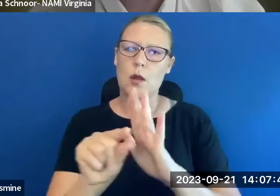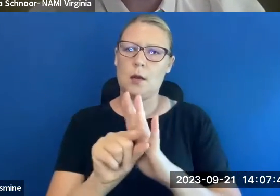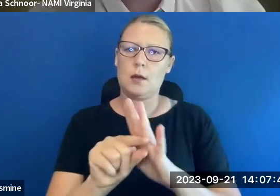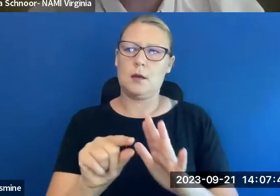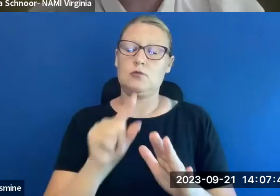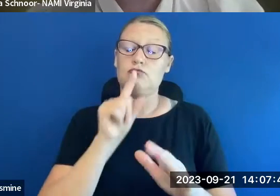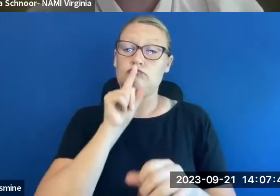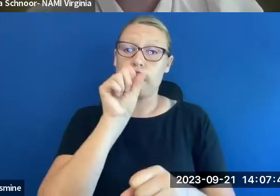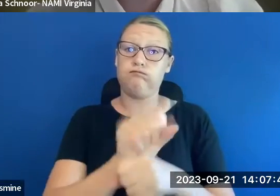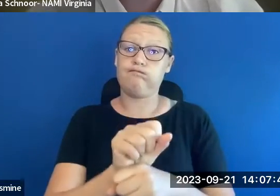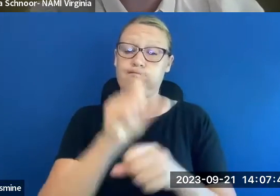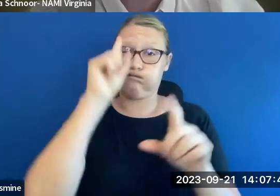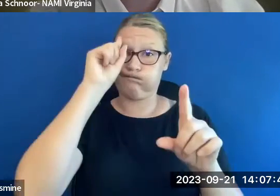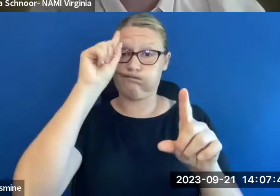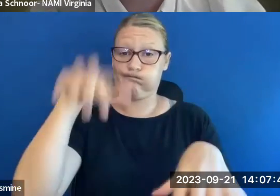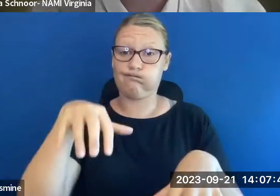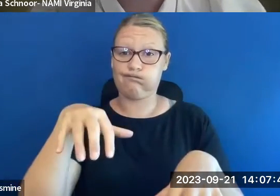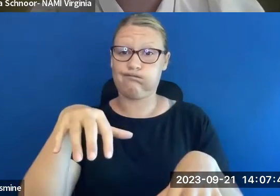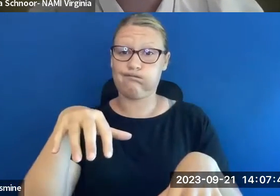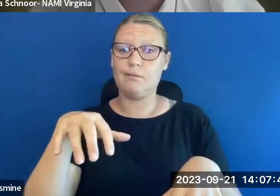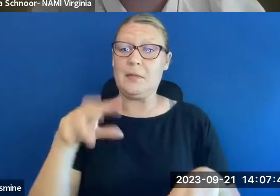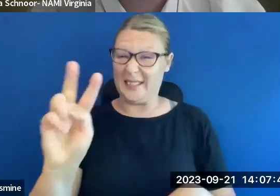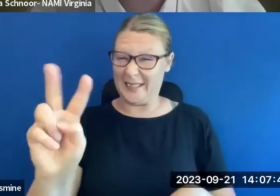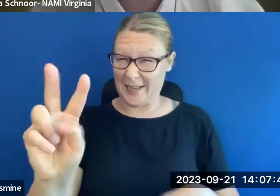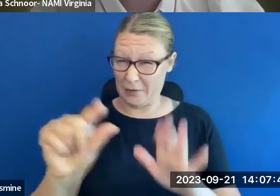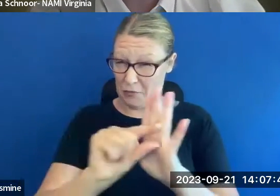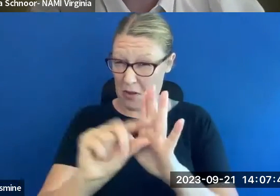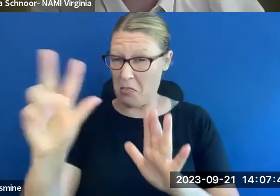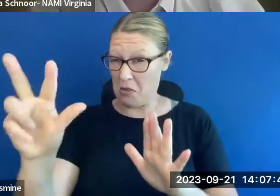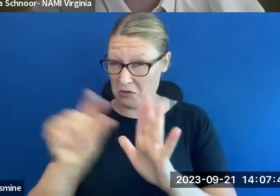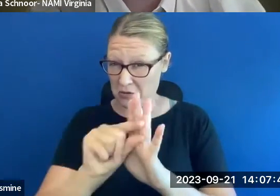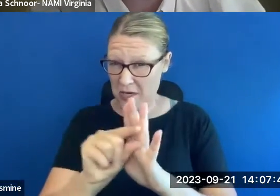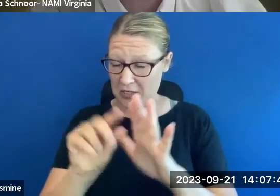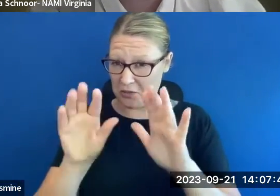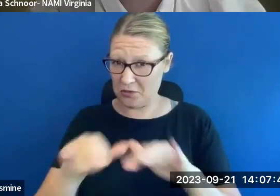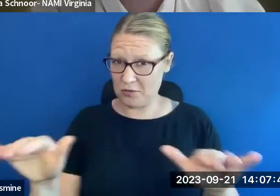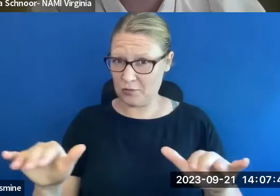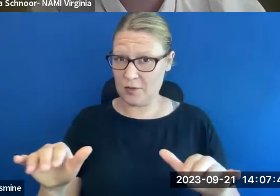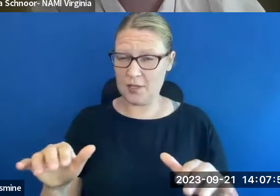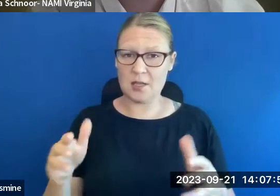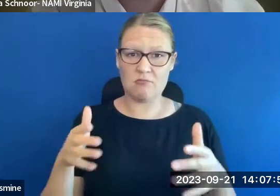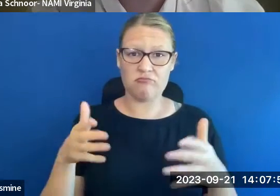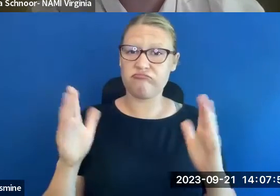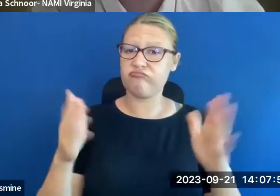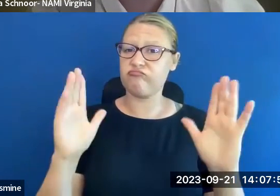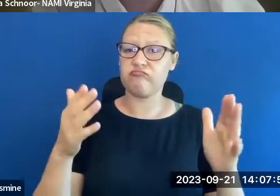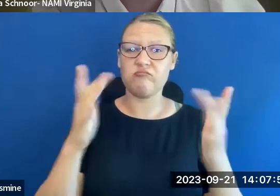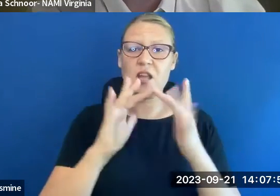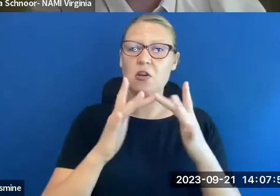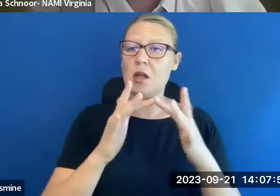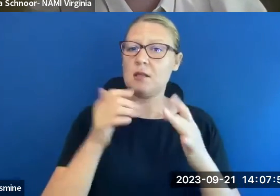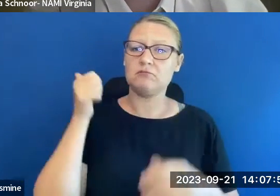to me how many of my second graders, my third graders had unrestricted access to the internet,